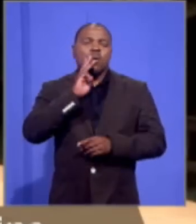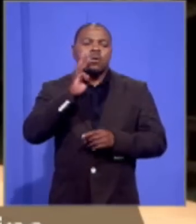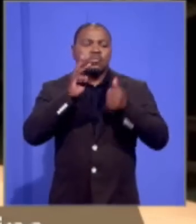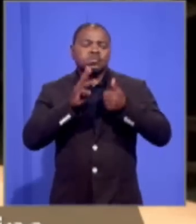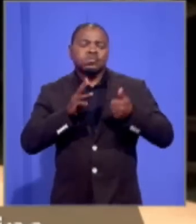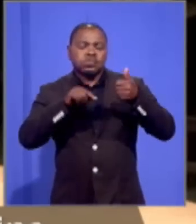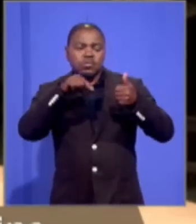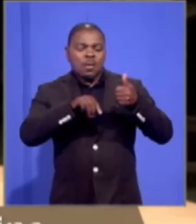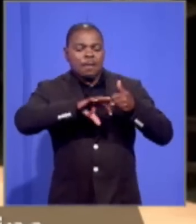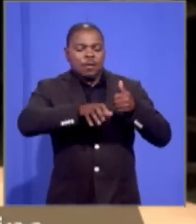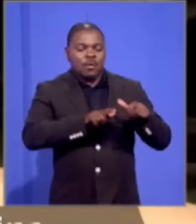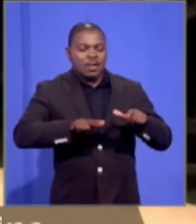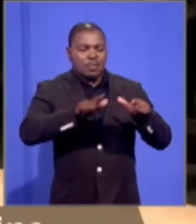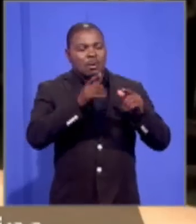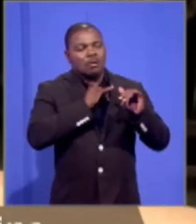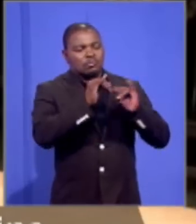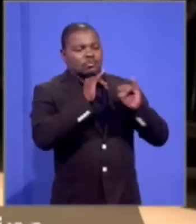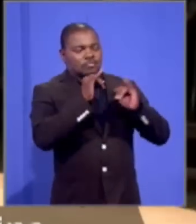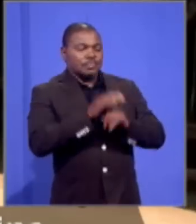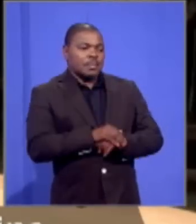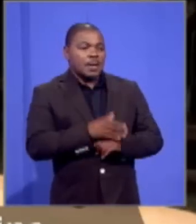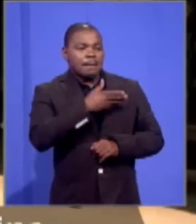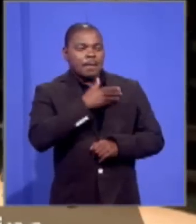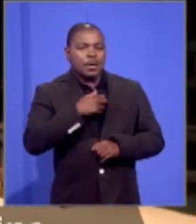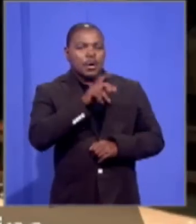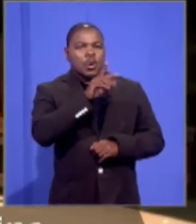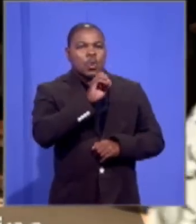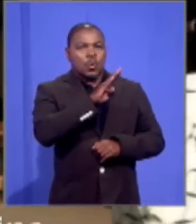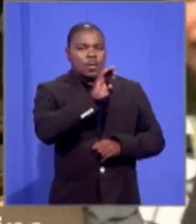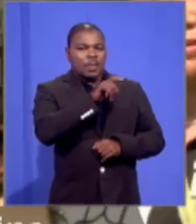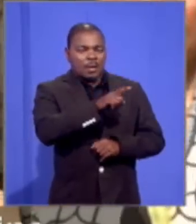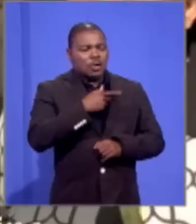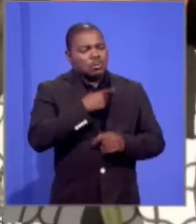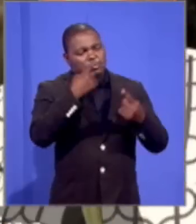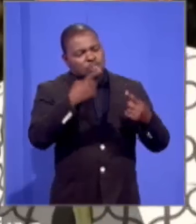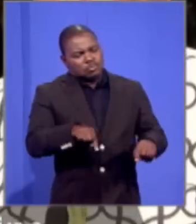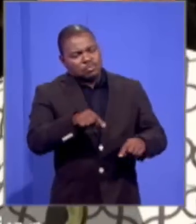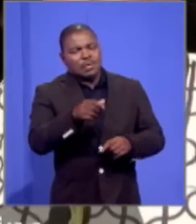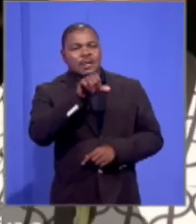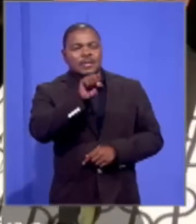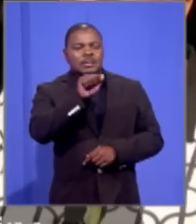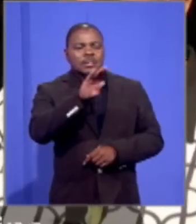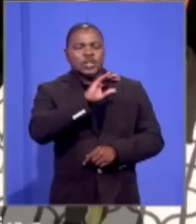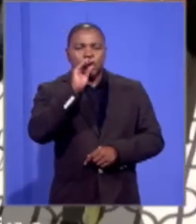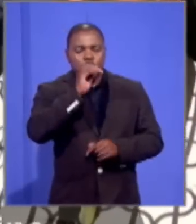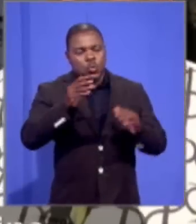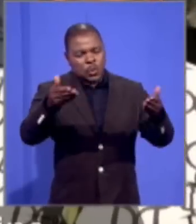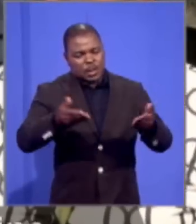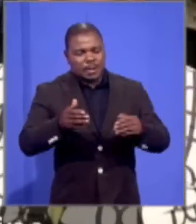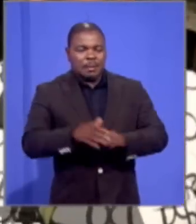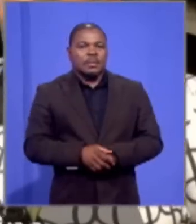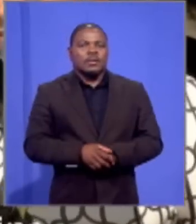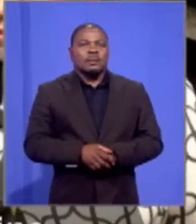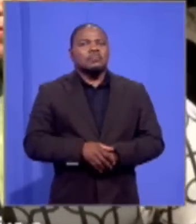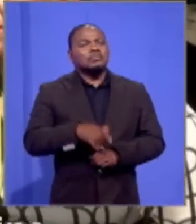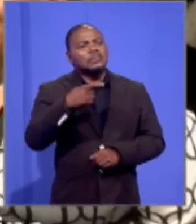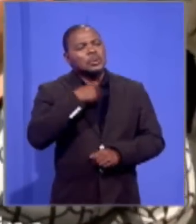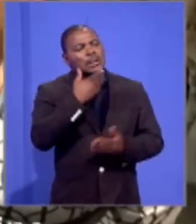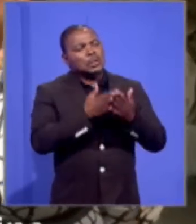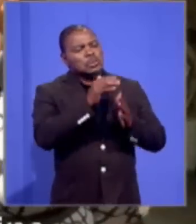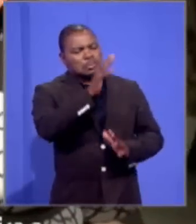ya Limpopo mme Lusikobe mme Kobe re lebogela nako ya gago mo kanaleng ya rena ya dikgang ya SABC le ka re tlhalosetsa gore go